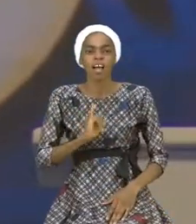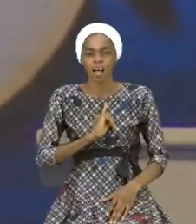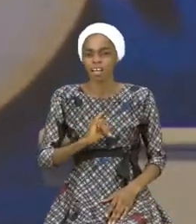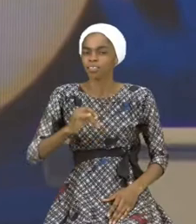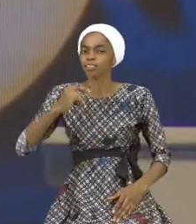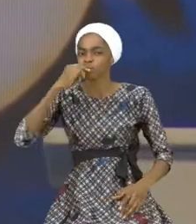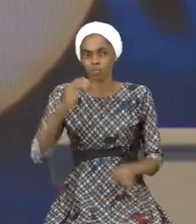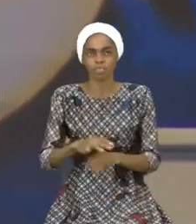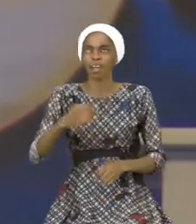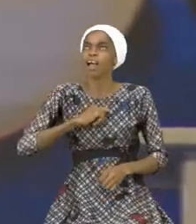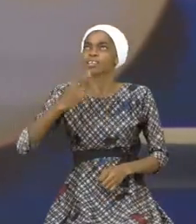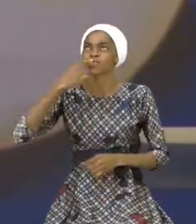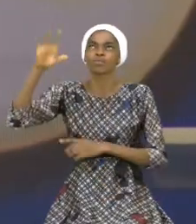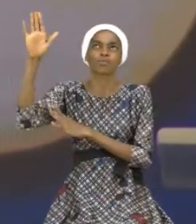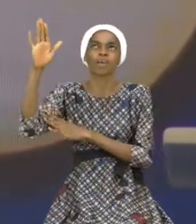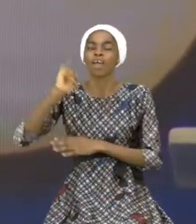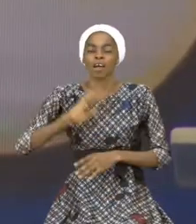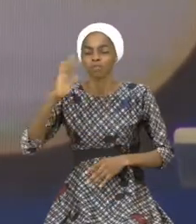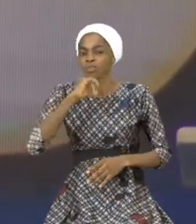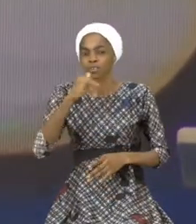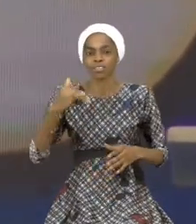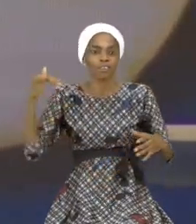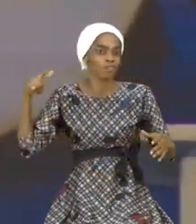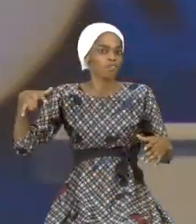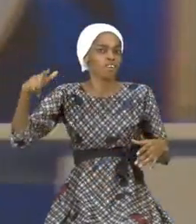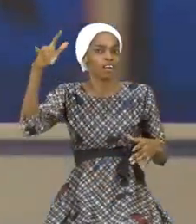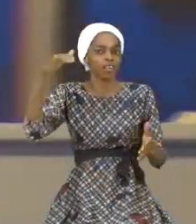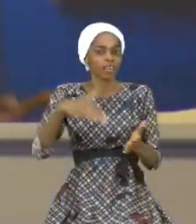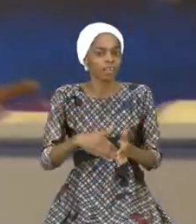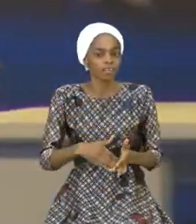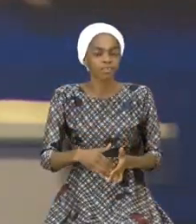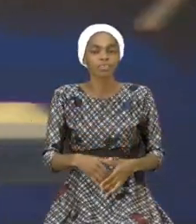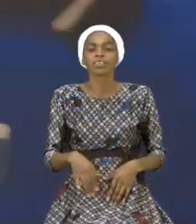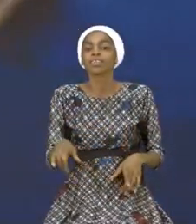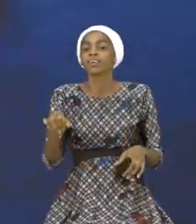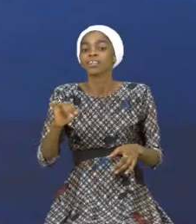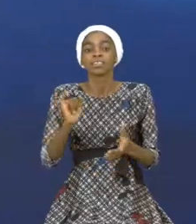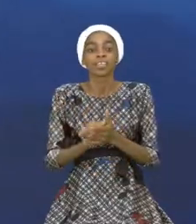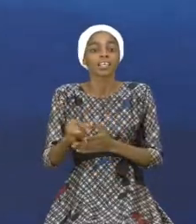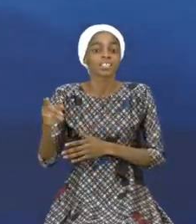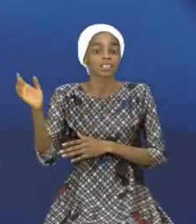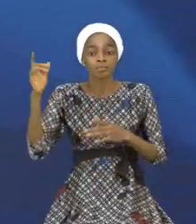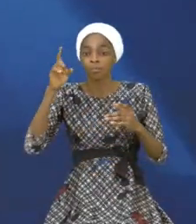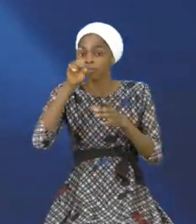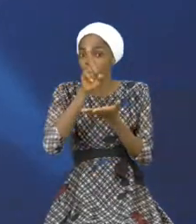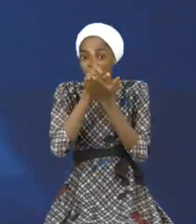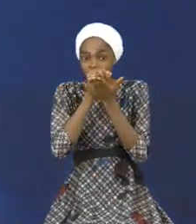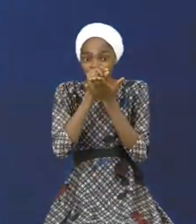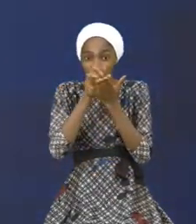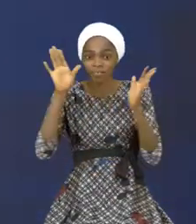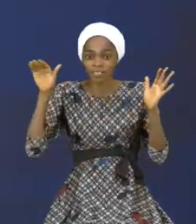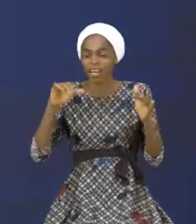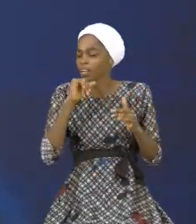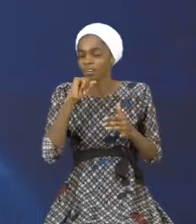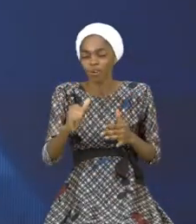that. Why? The nature. The same thing. A person who has the nature of evil, the